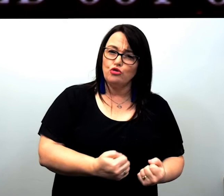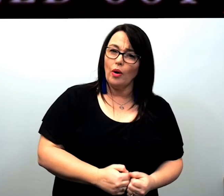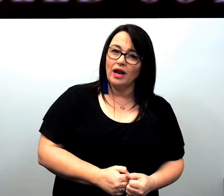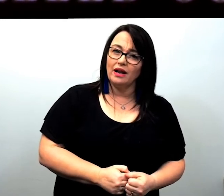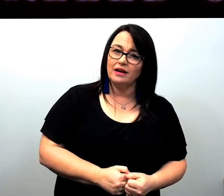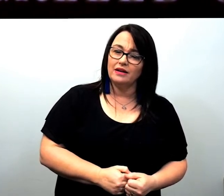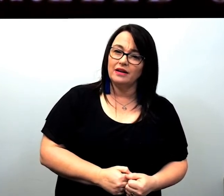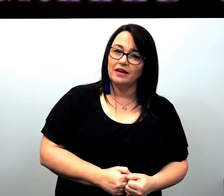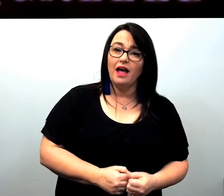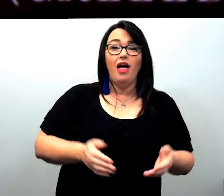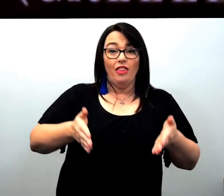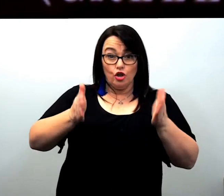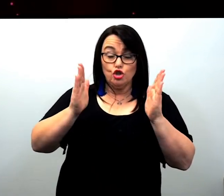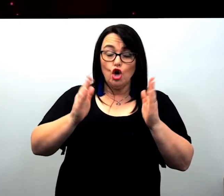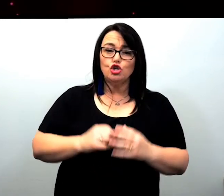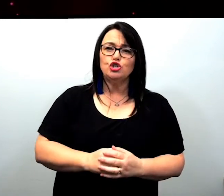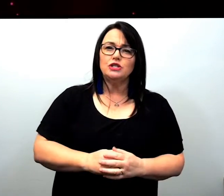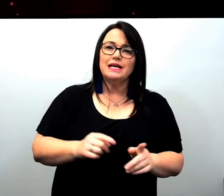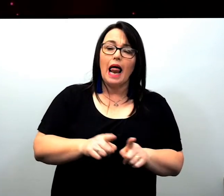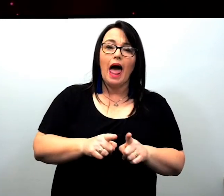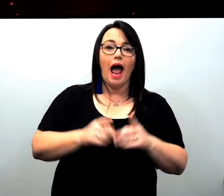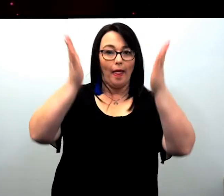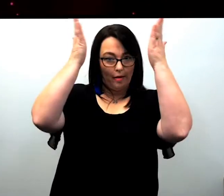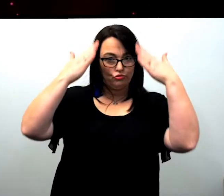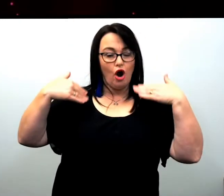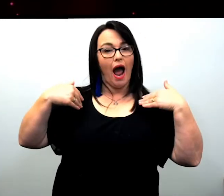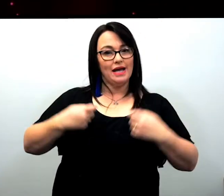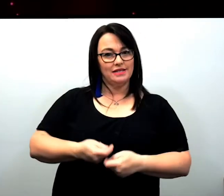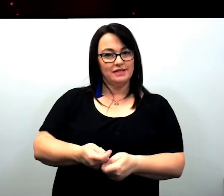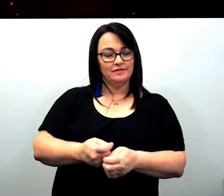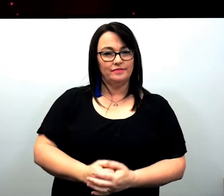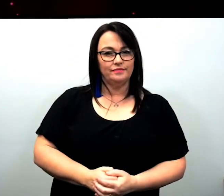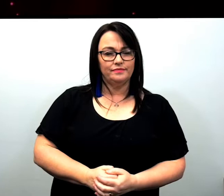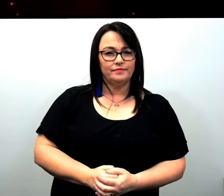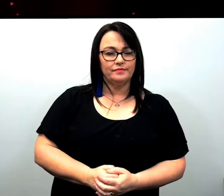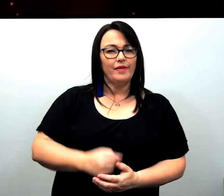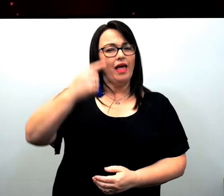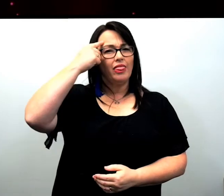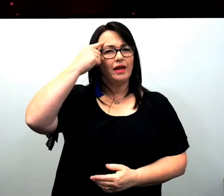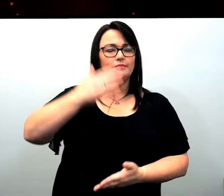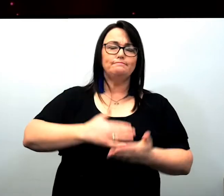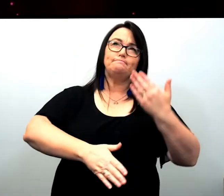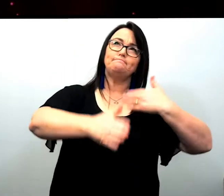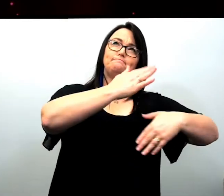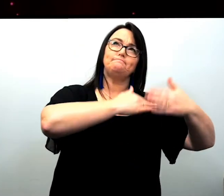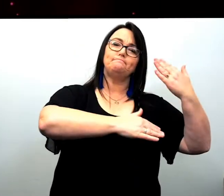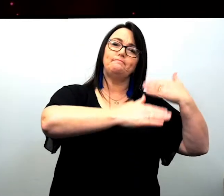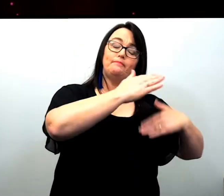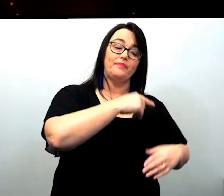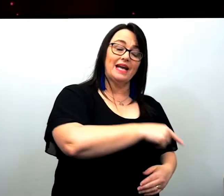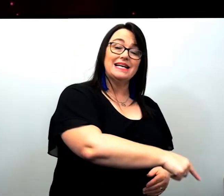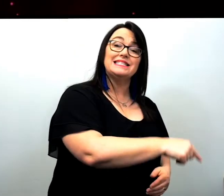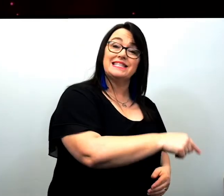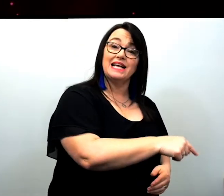this. Lucifer was the most beautiful angel out of all of them. And he got prideful.